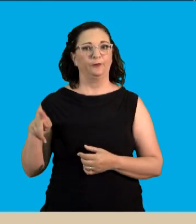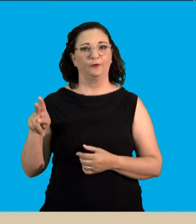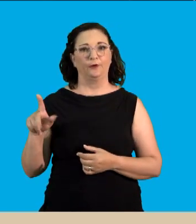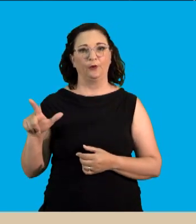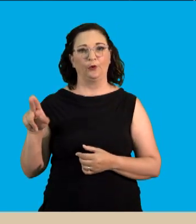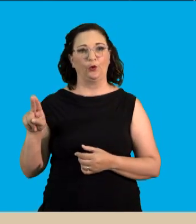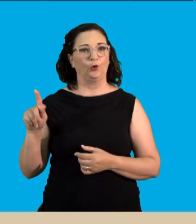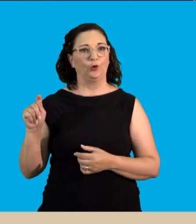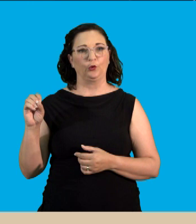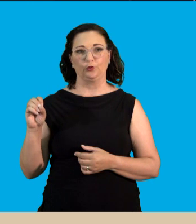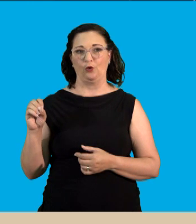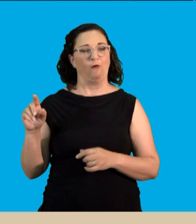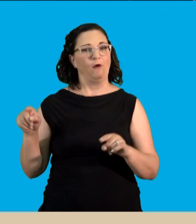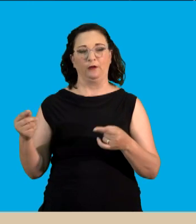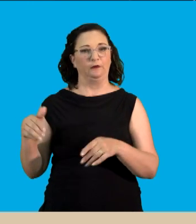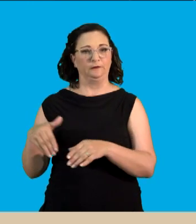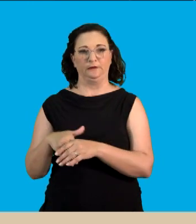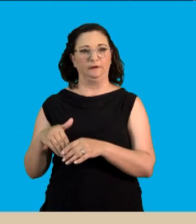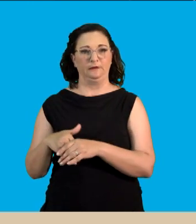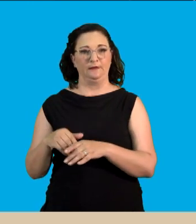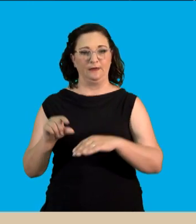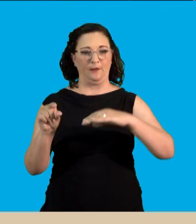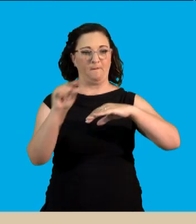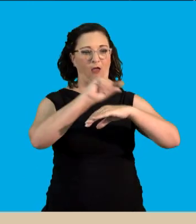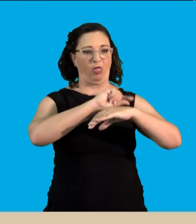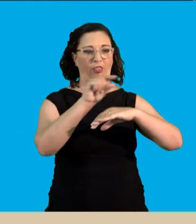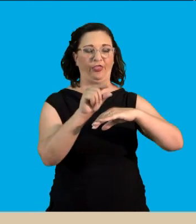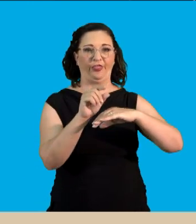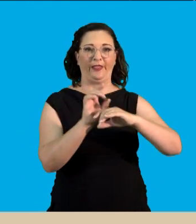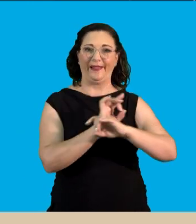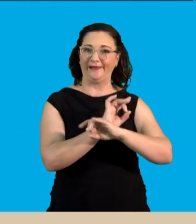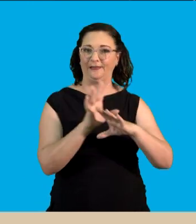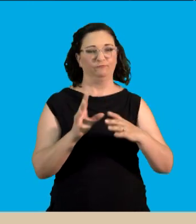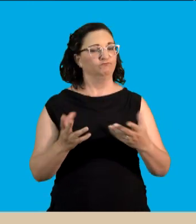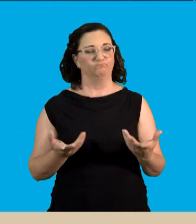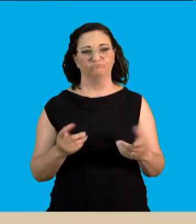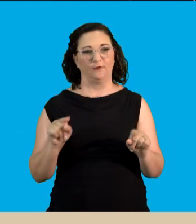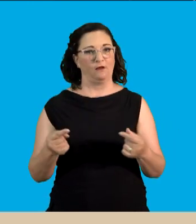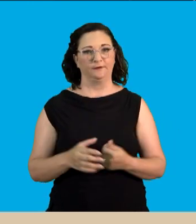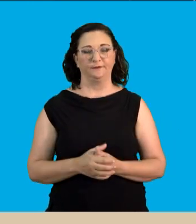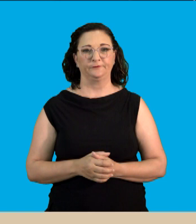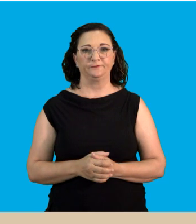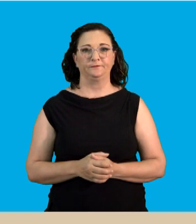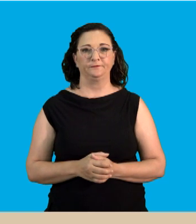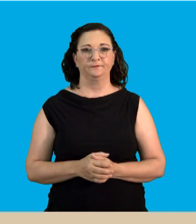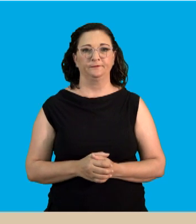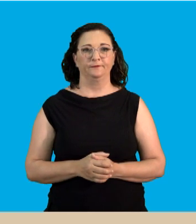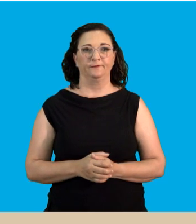of the 8th planet because it does not make that path clear of its own orbit. All